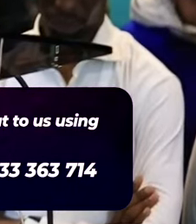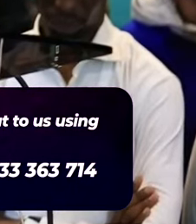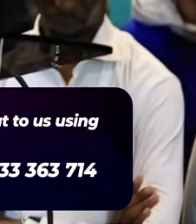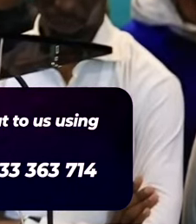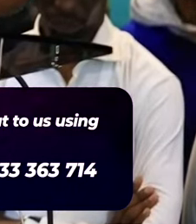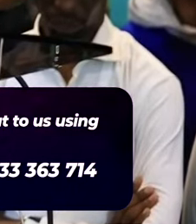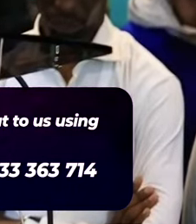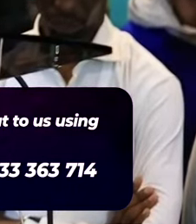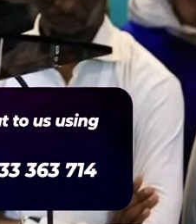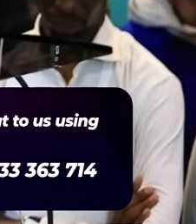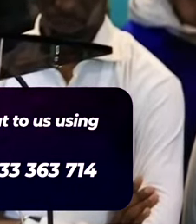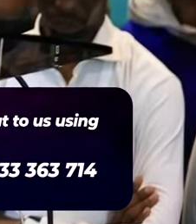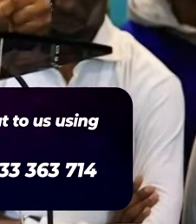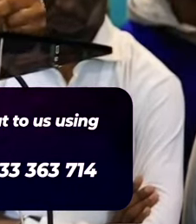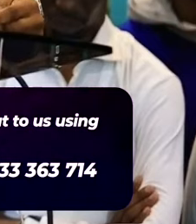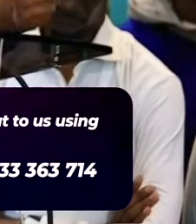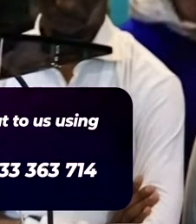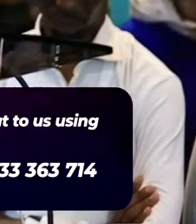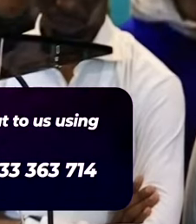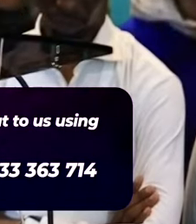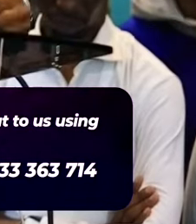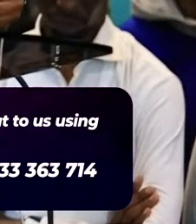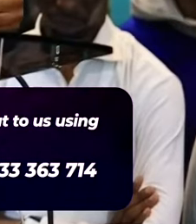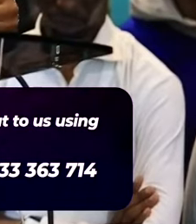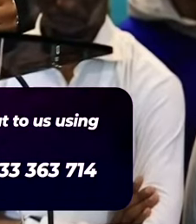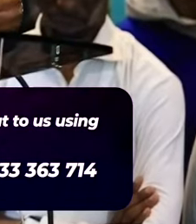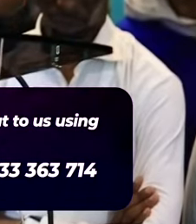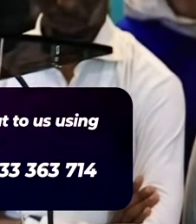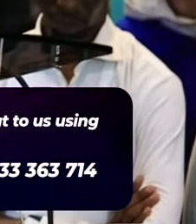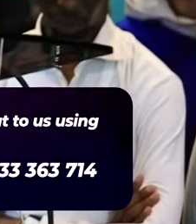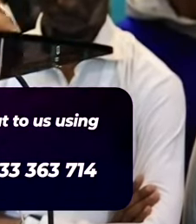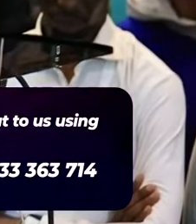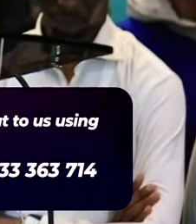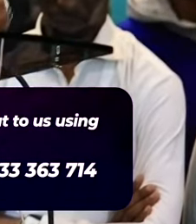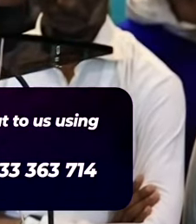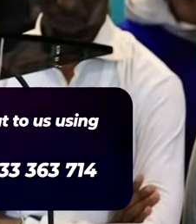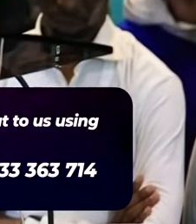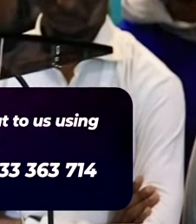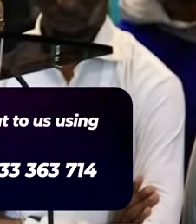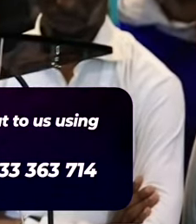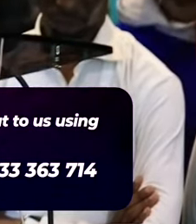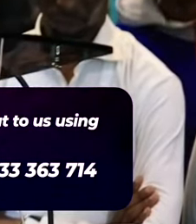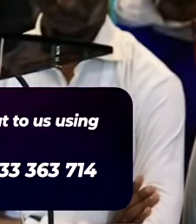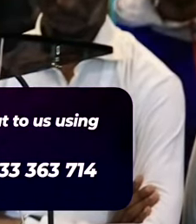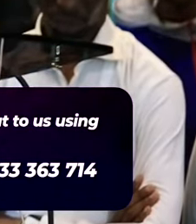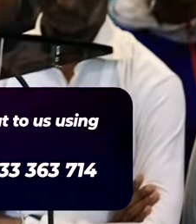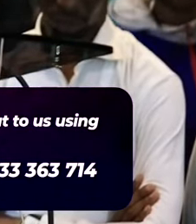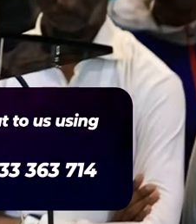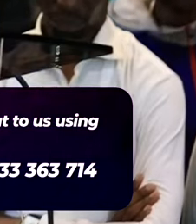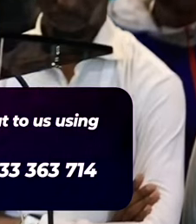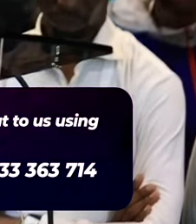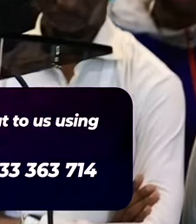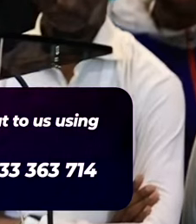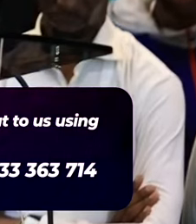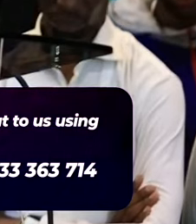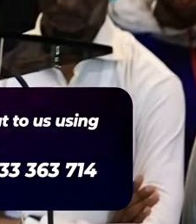who made errors, may it not be the portion of this generation. Let the cure be secured in Jesus